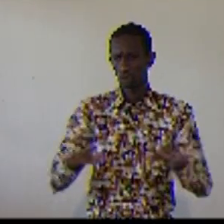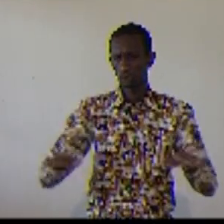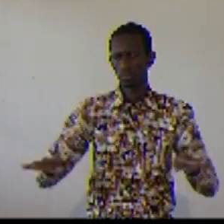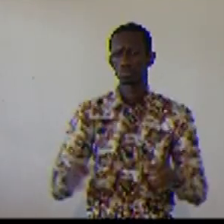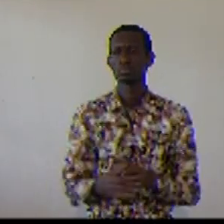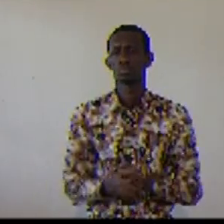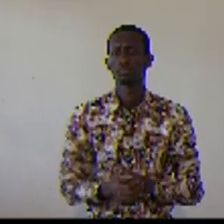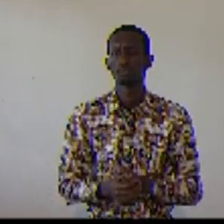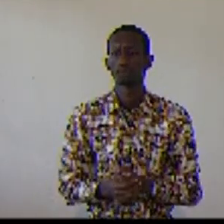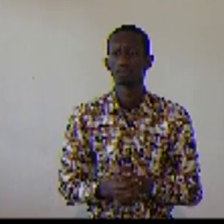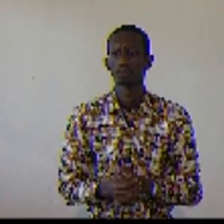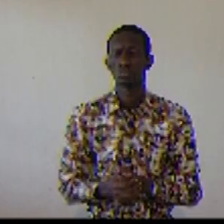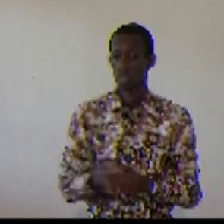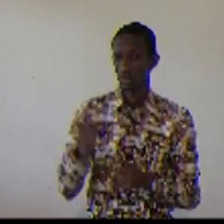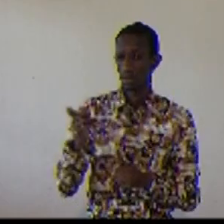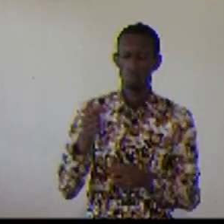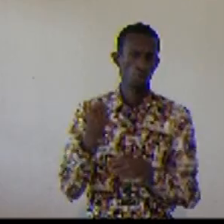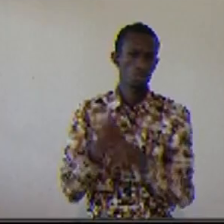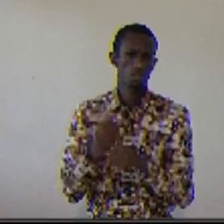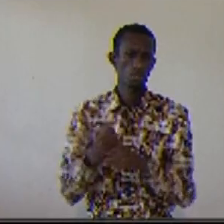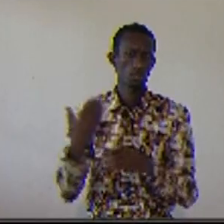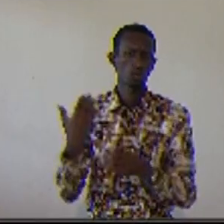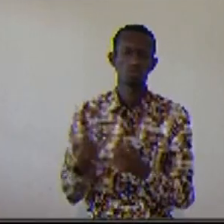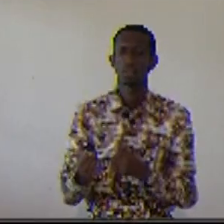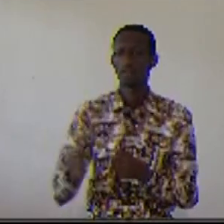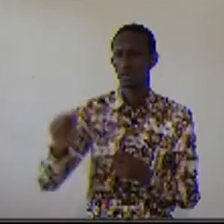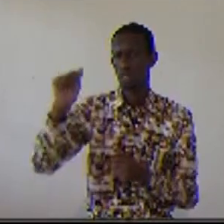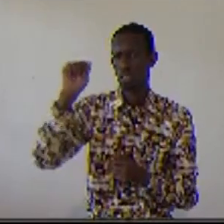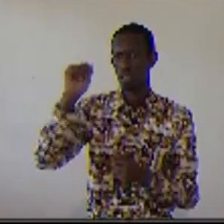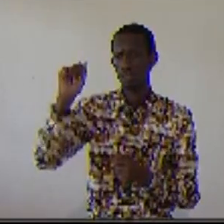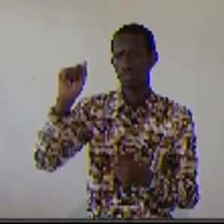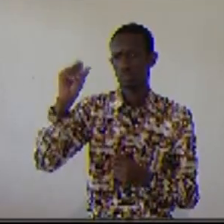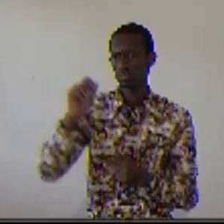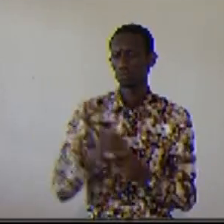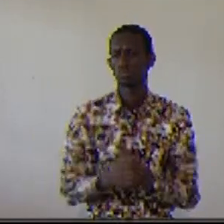D, and then we have A, which is